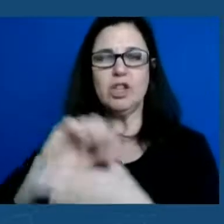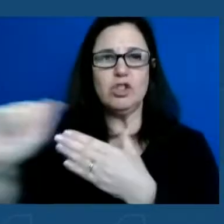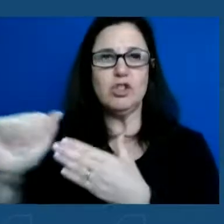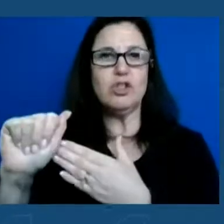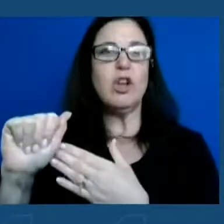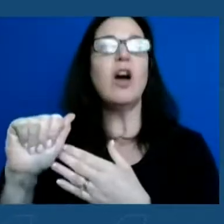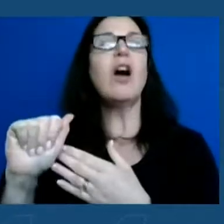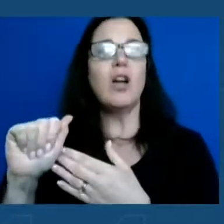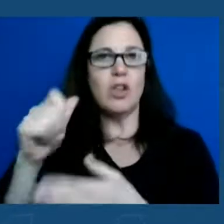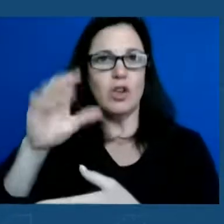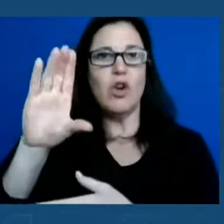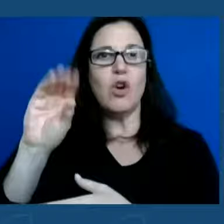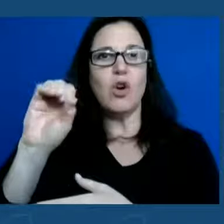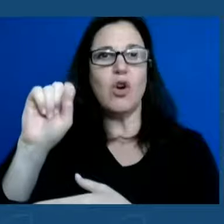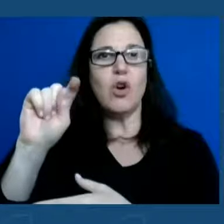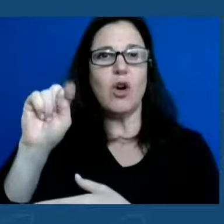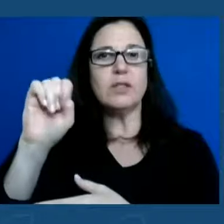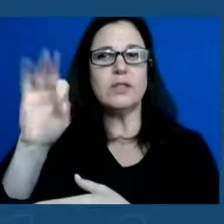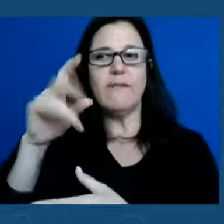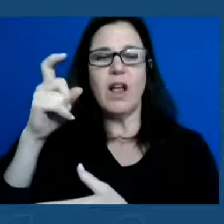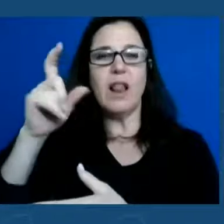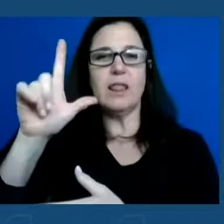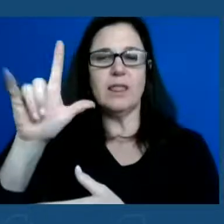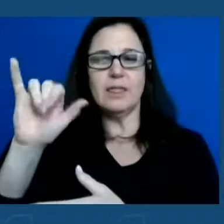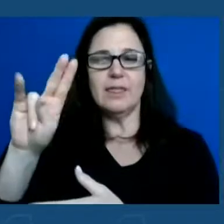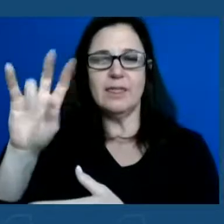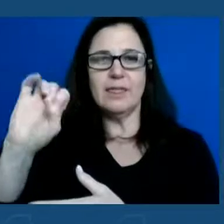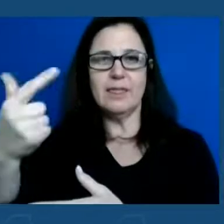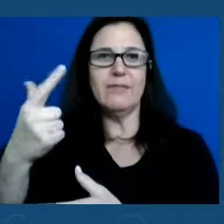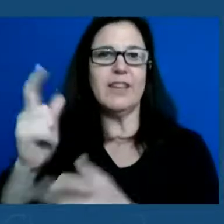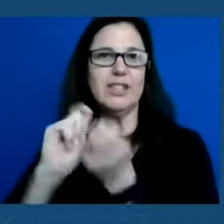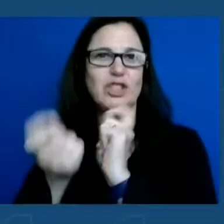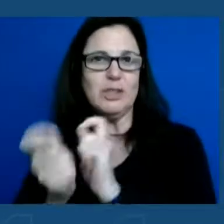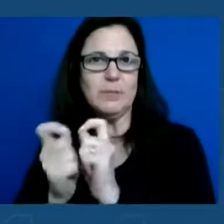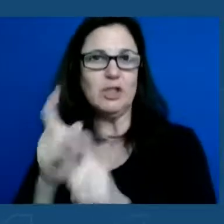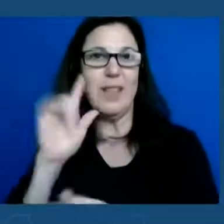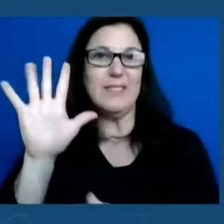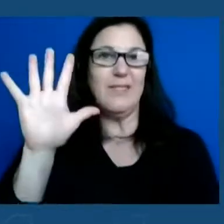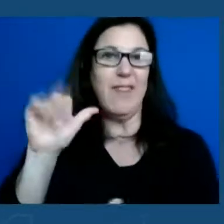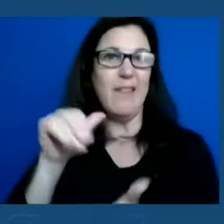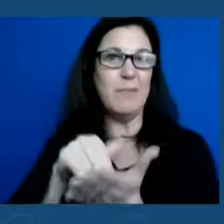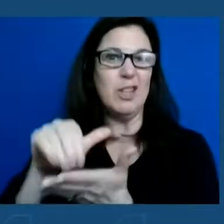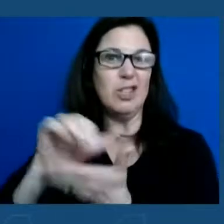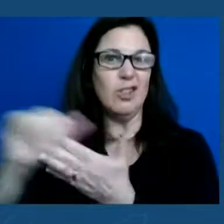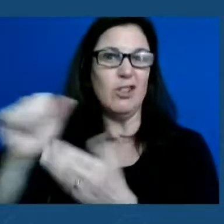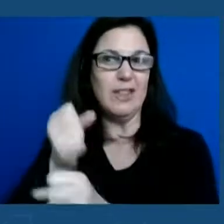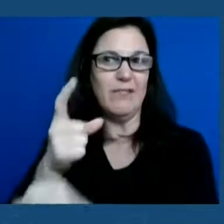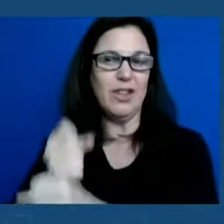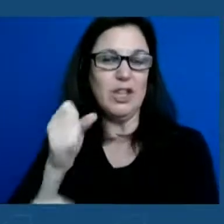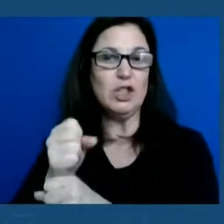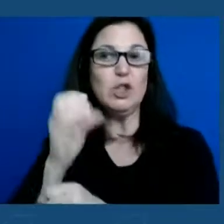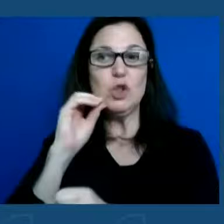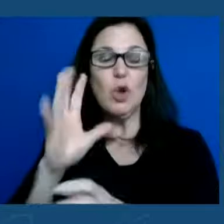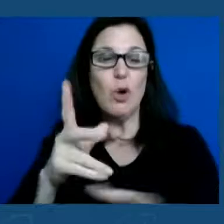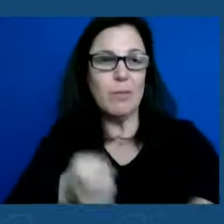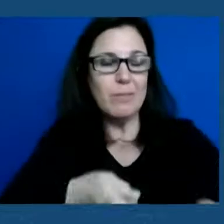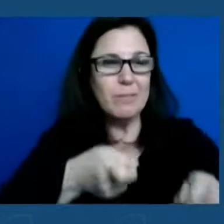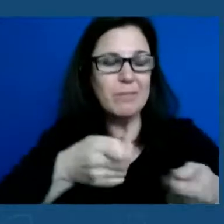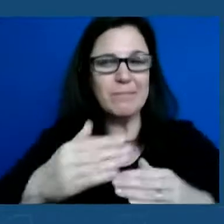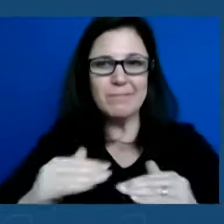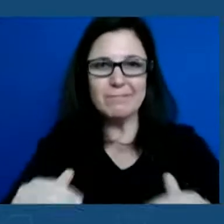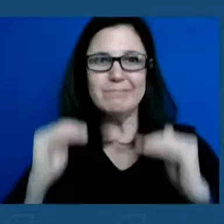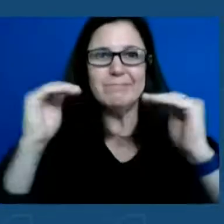long overdue. Over 4 years, that's $500 million a year. So lifting up the wages of our healthcare workers, our home healthcare aides, and our